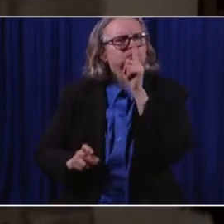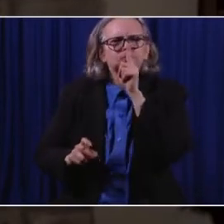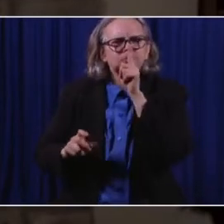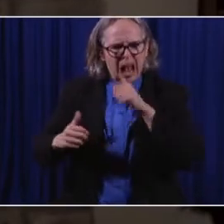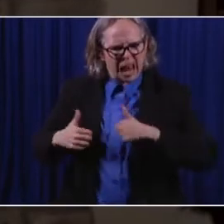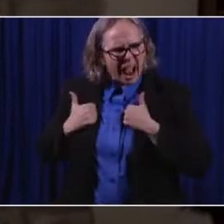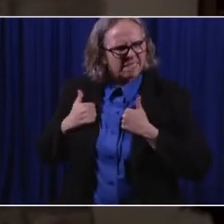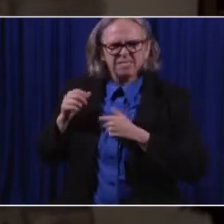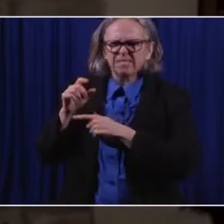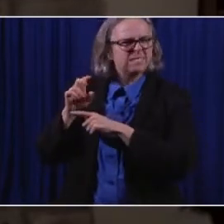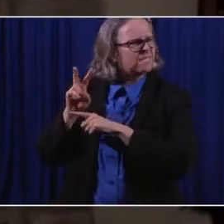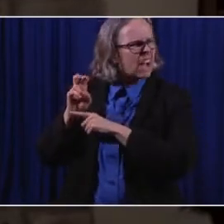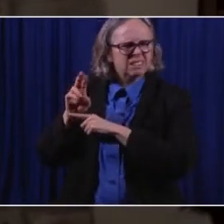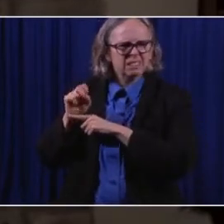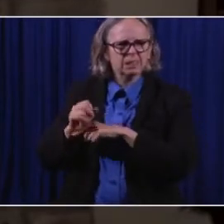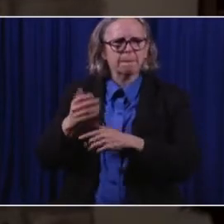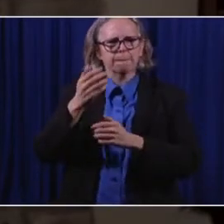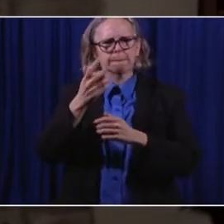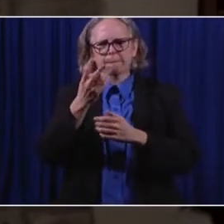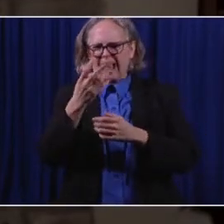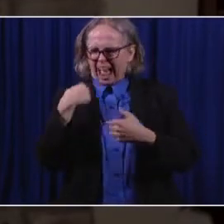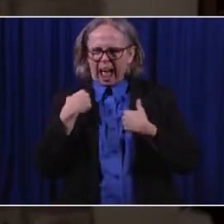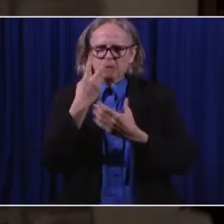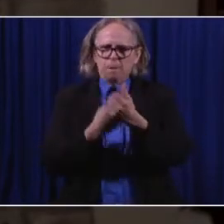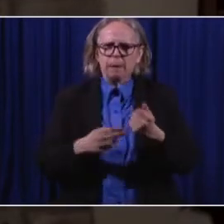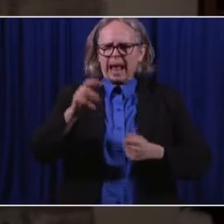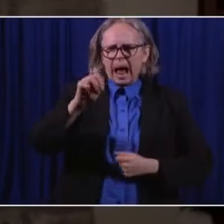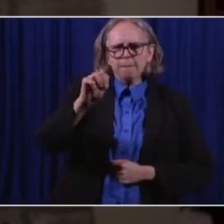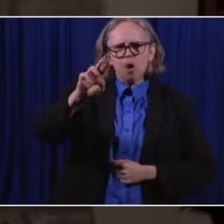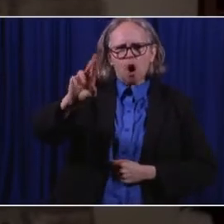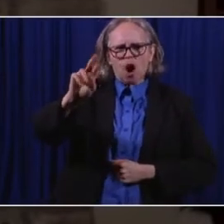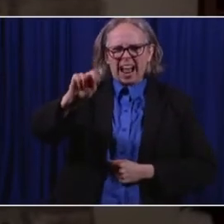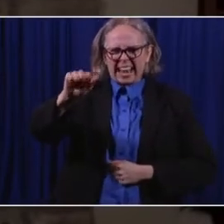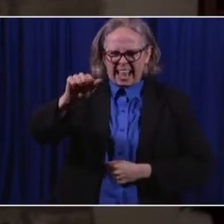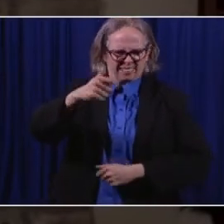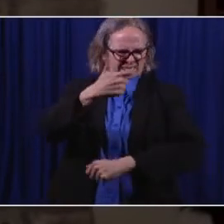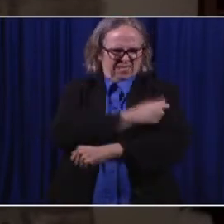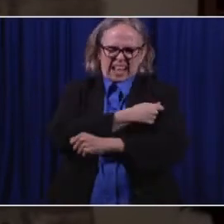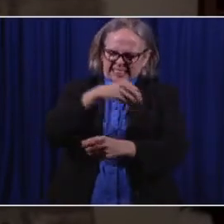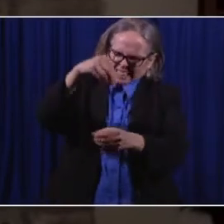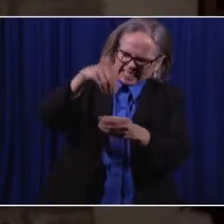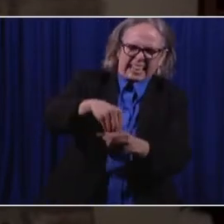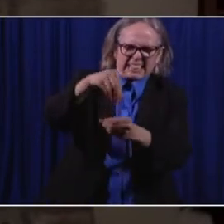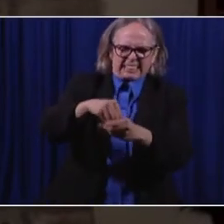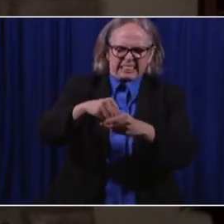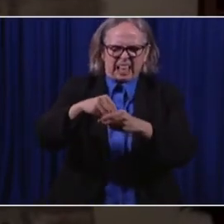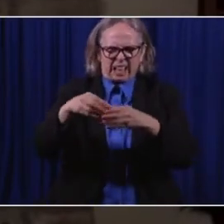mRNA vaccines that, as I noted, are manufactured. There are differences in the storage, as you've